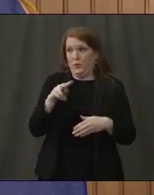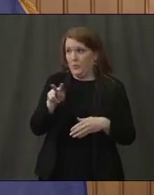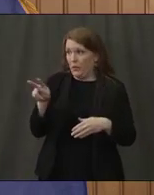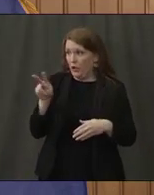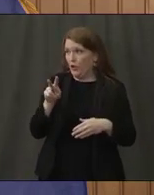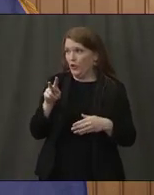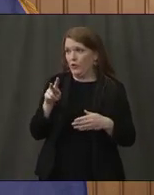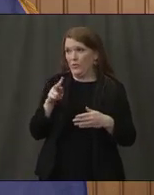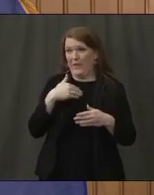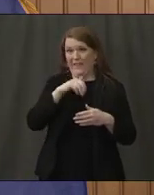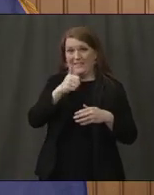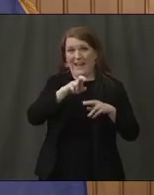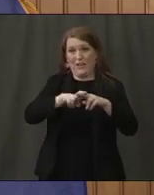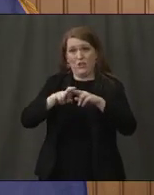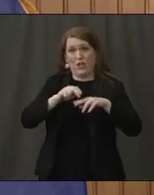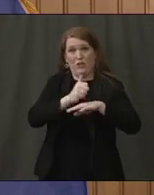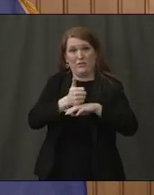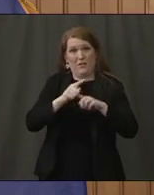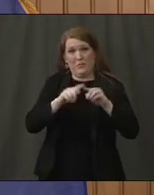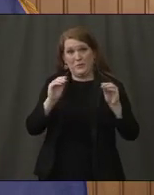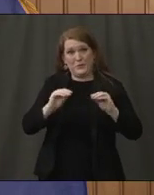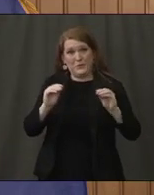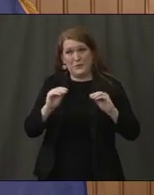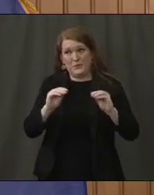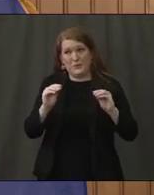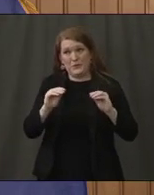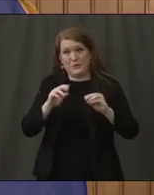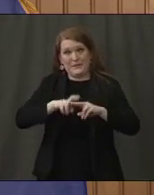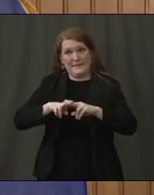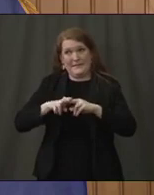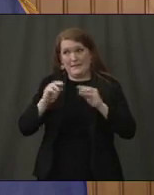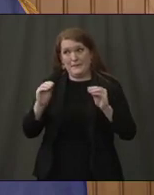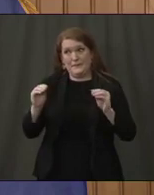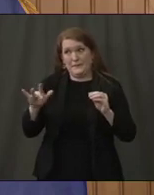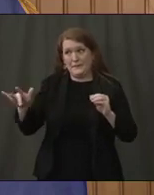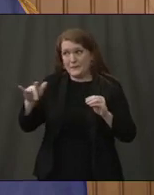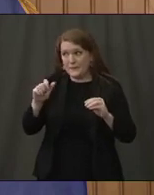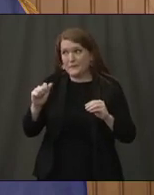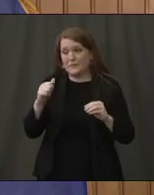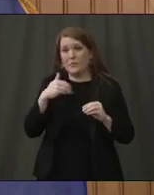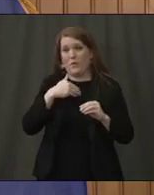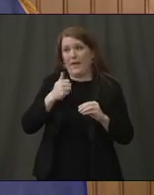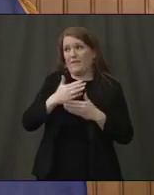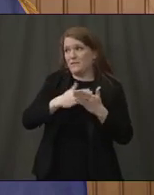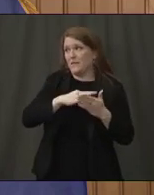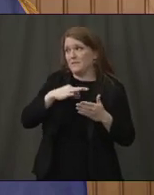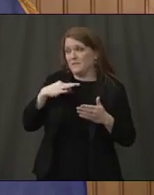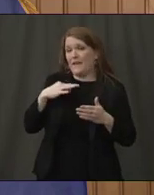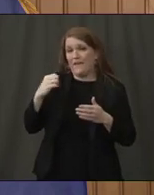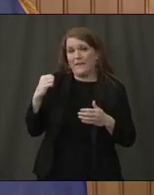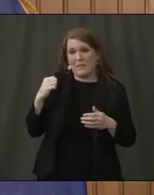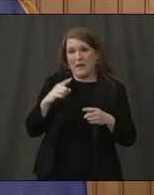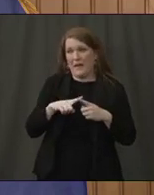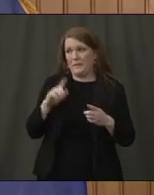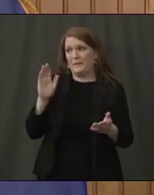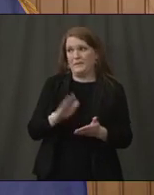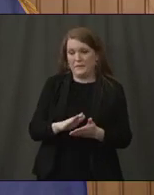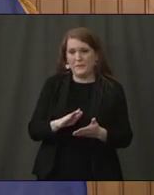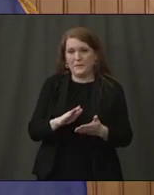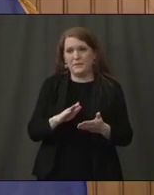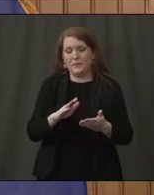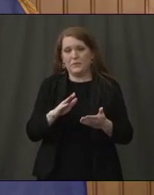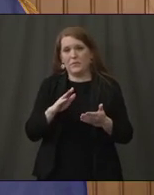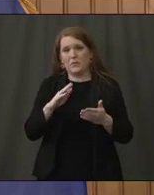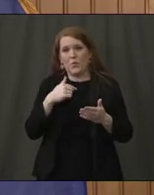masks, and you know, we are going to be getting back to normal. This is sort of jarring for me as